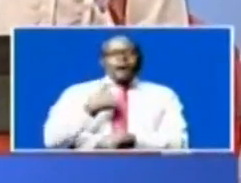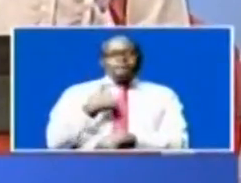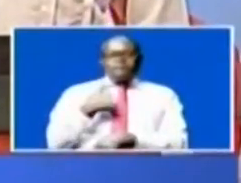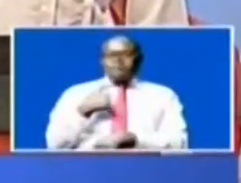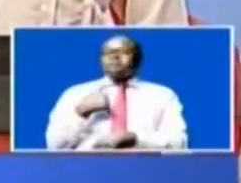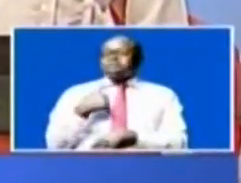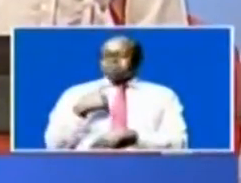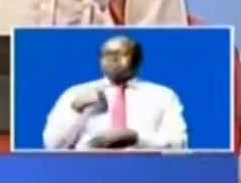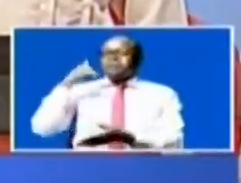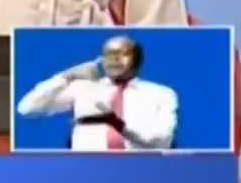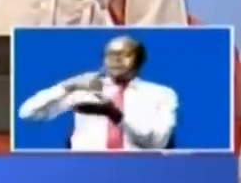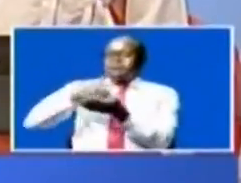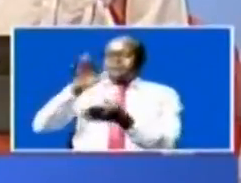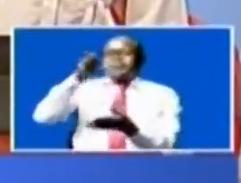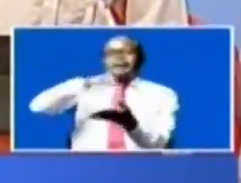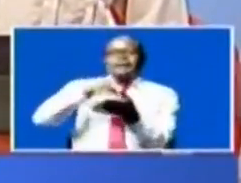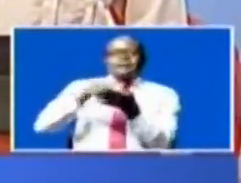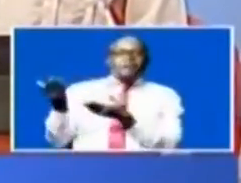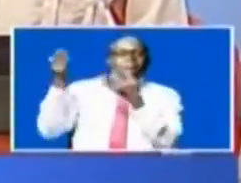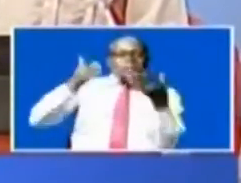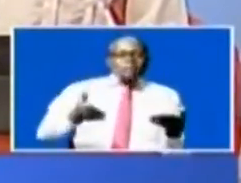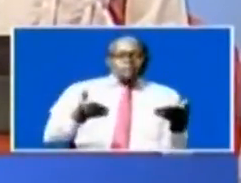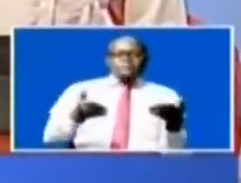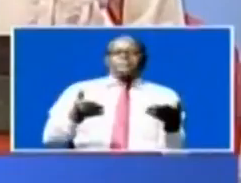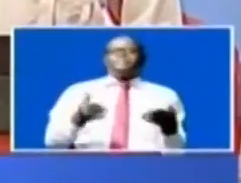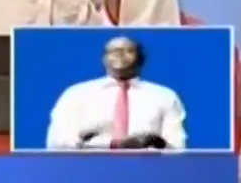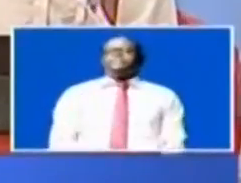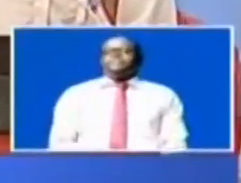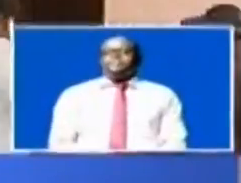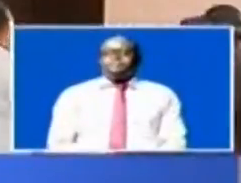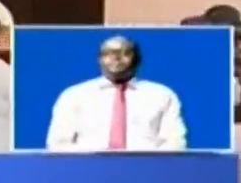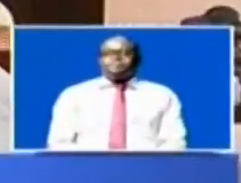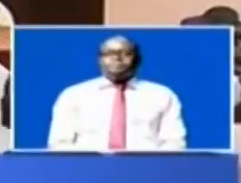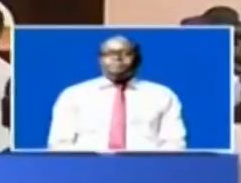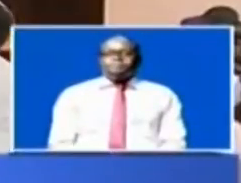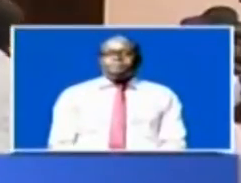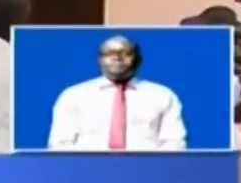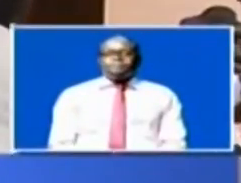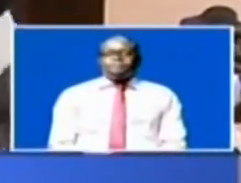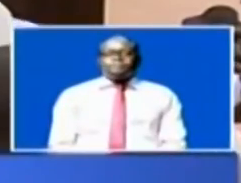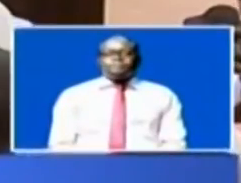hand in her case were revealed as Duncan Hayemba reports.